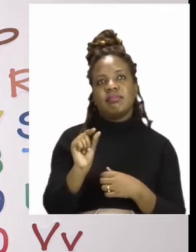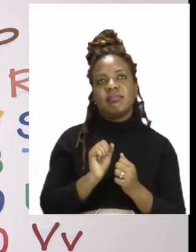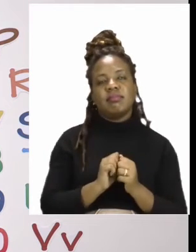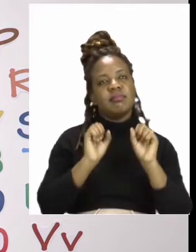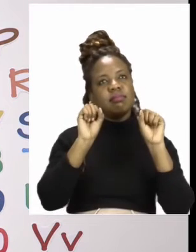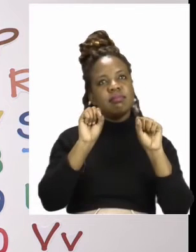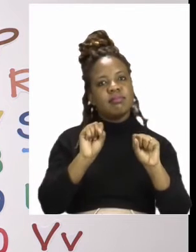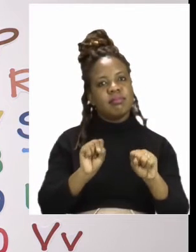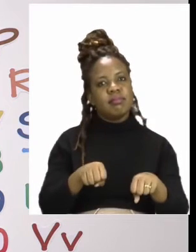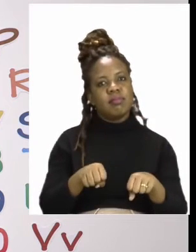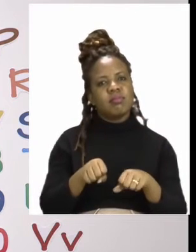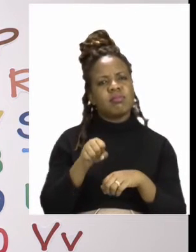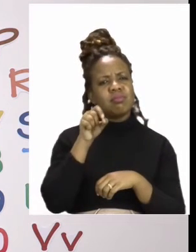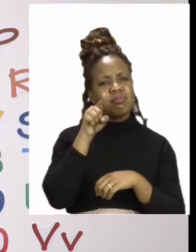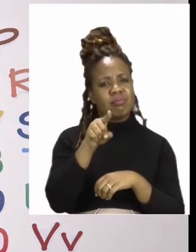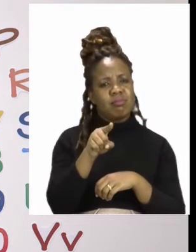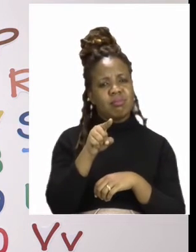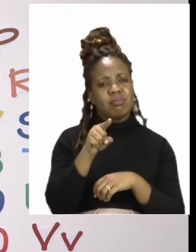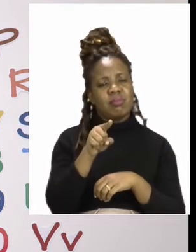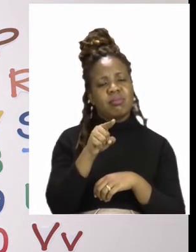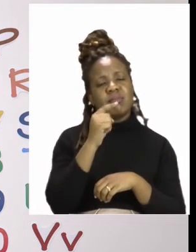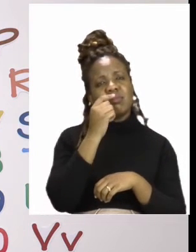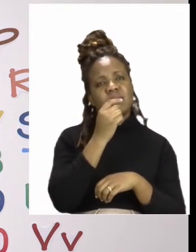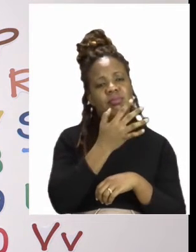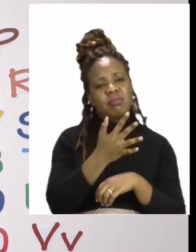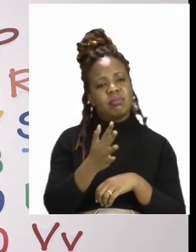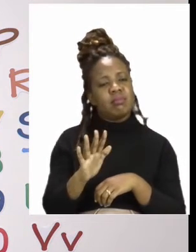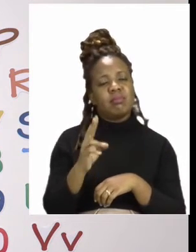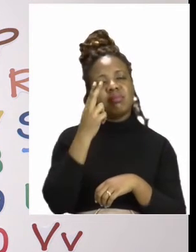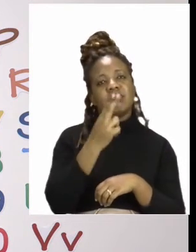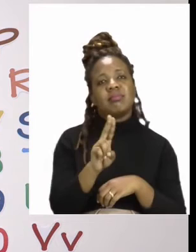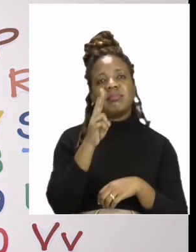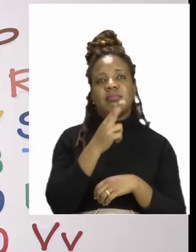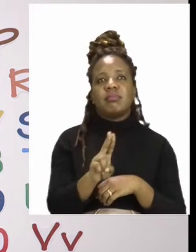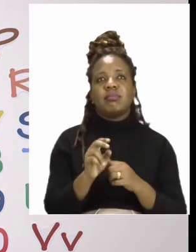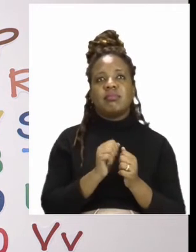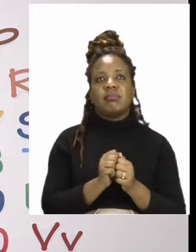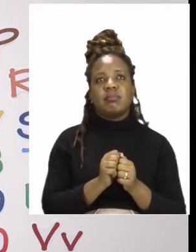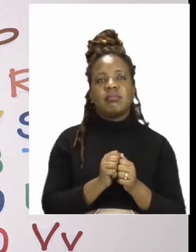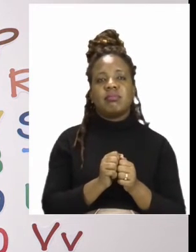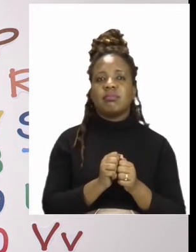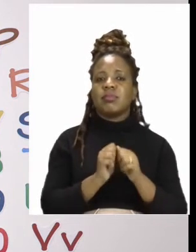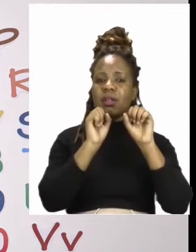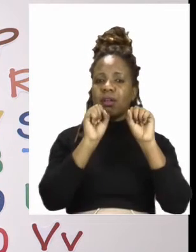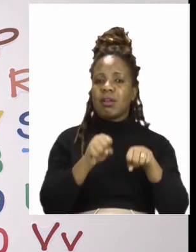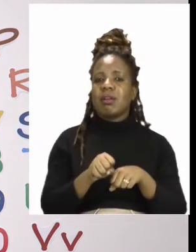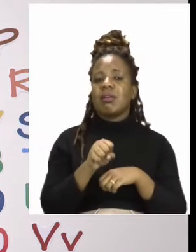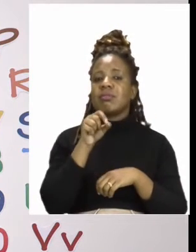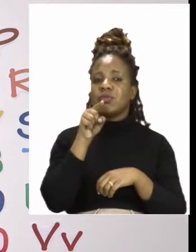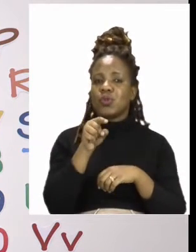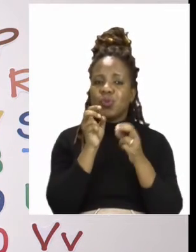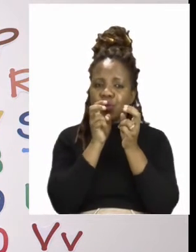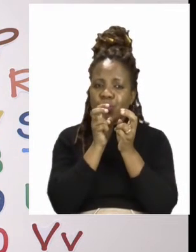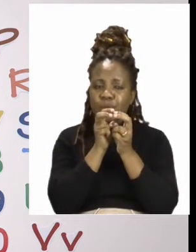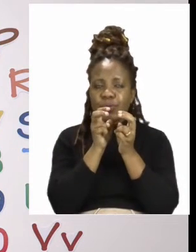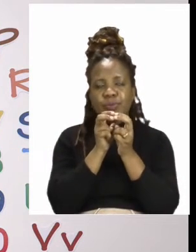Can you water? No, no, no, no. Can you mouse? No, no, no,